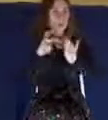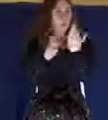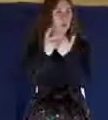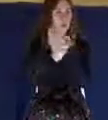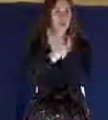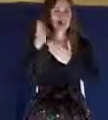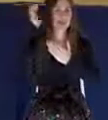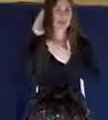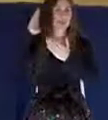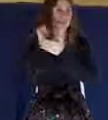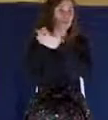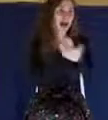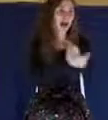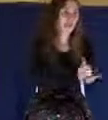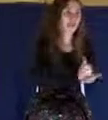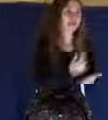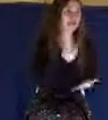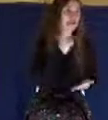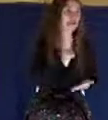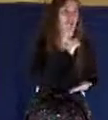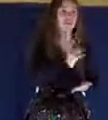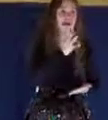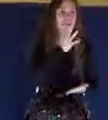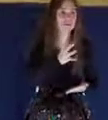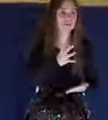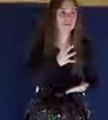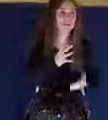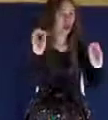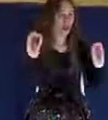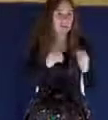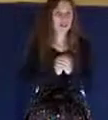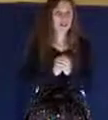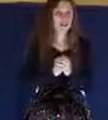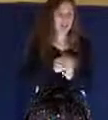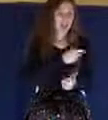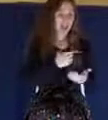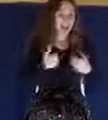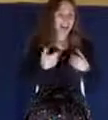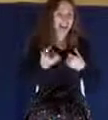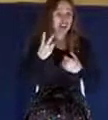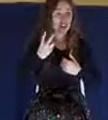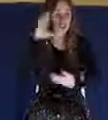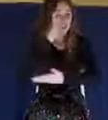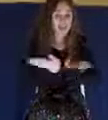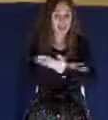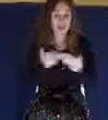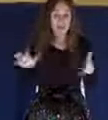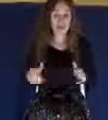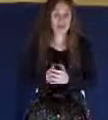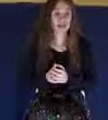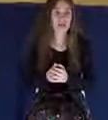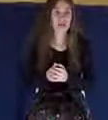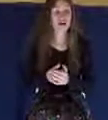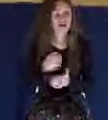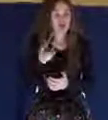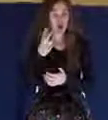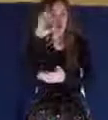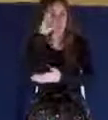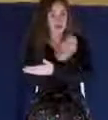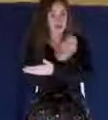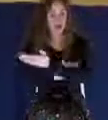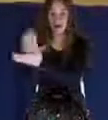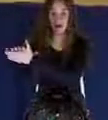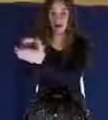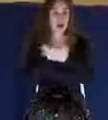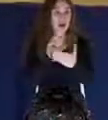look at verse number 4, it says, when she was left to these two sons, verse 4, and they took them wives of the women of Moab. The name